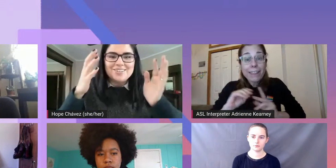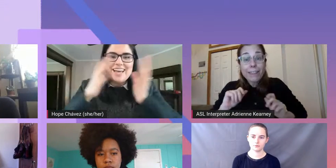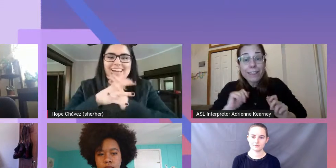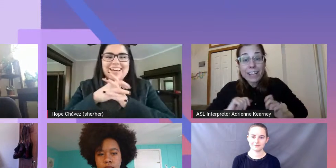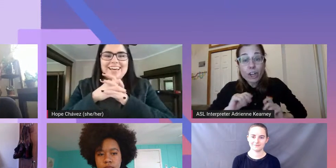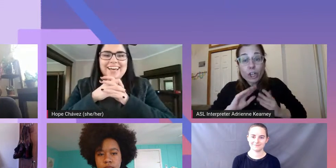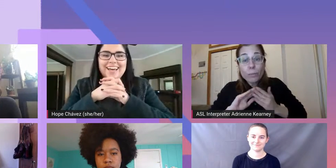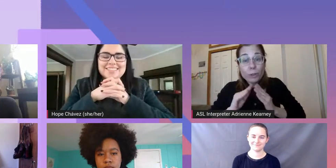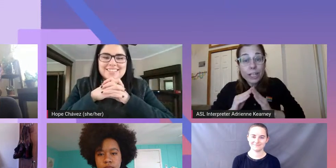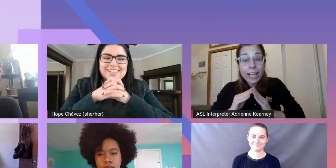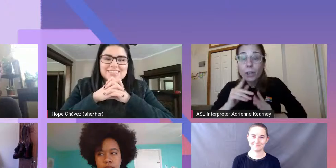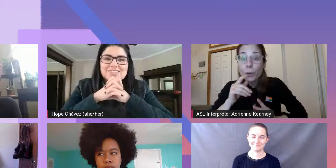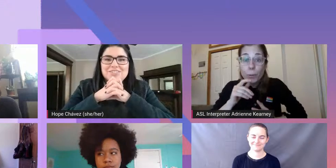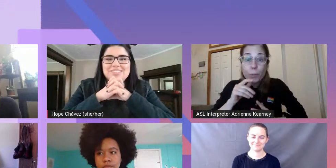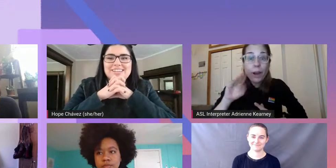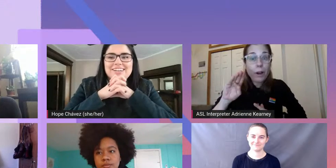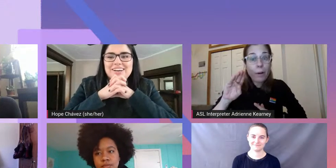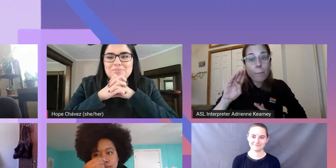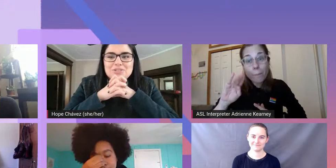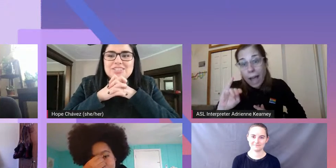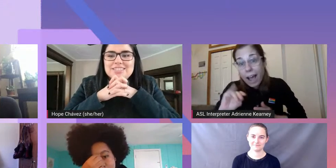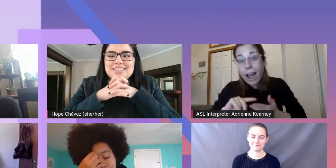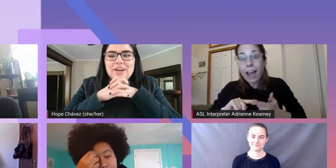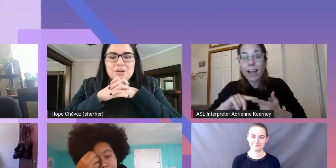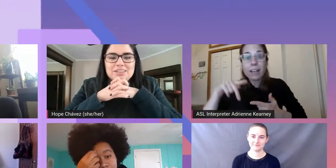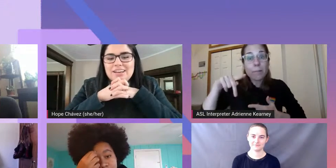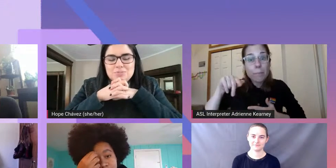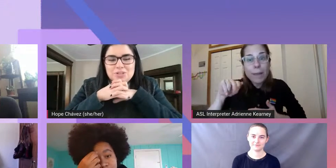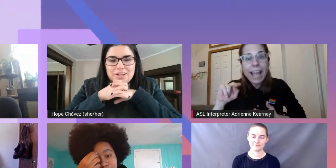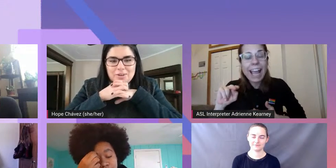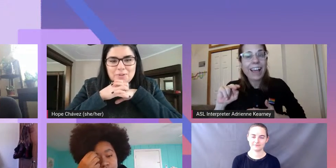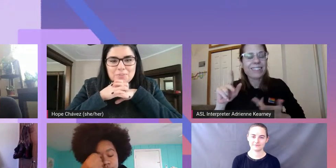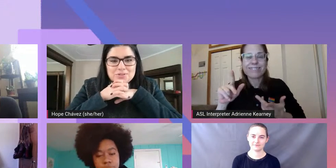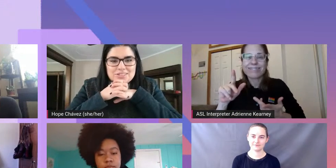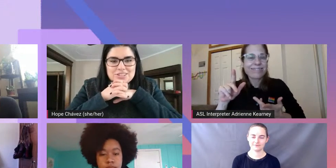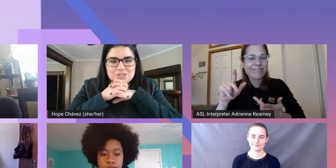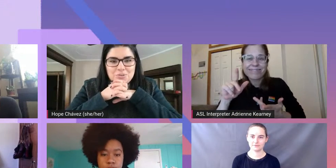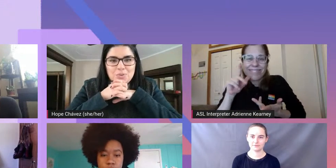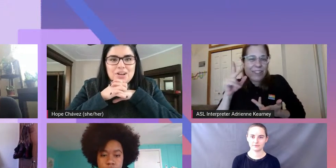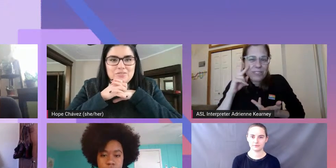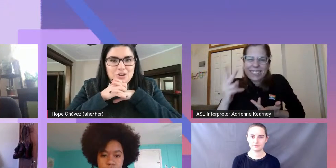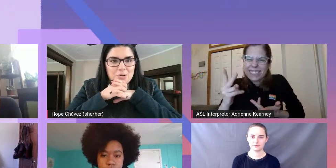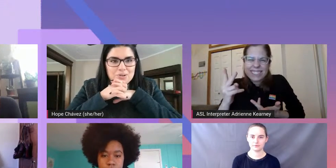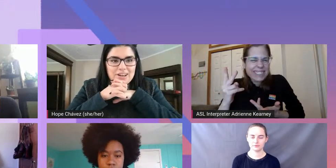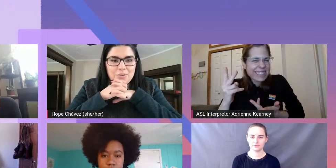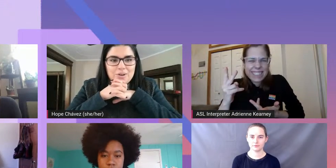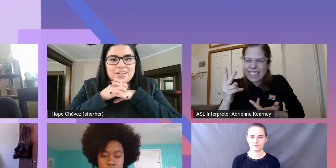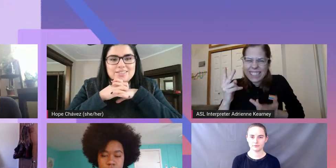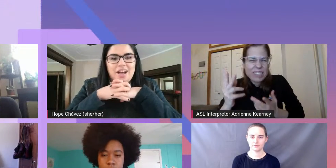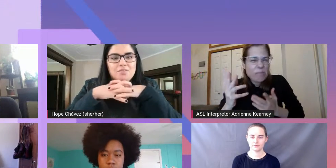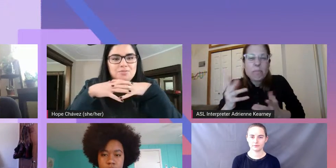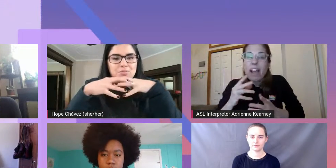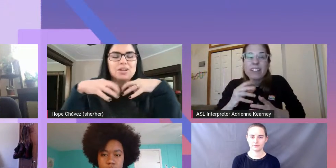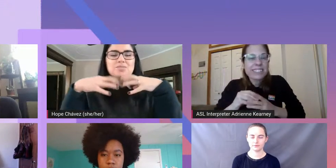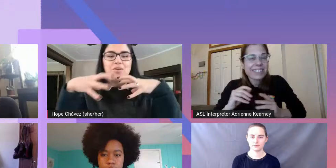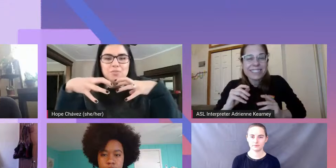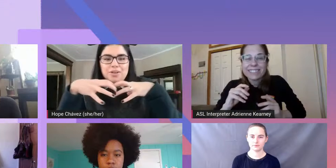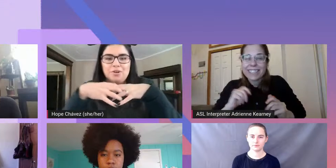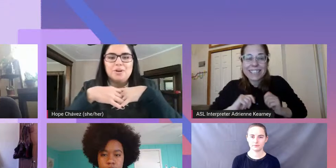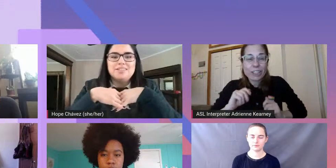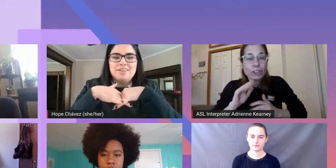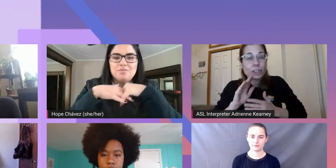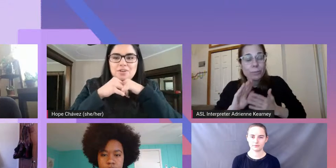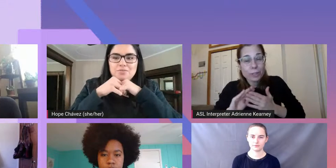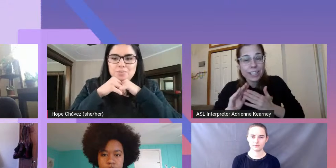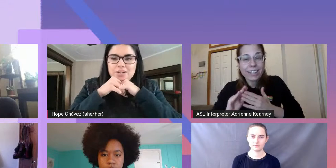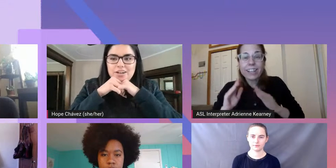Right. So like, it's interesting just to see like, as we're talking about representation, what I've known and what has felt familiar